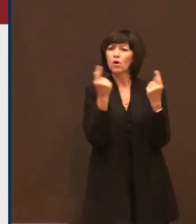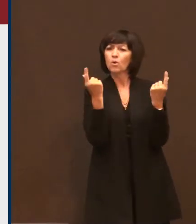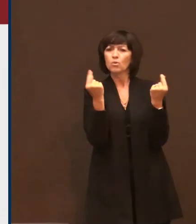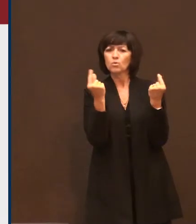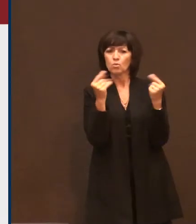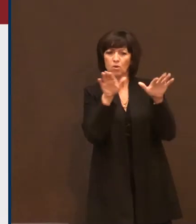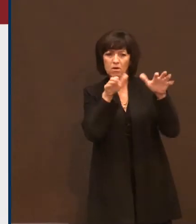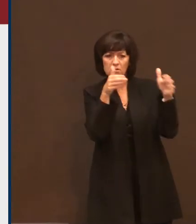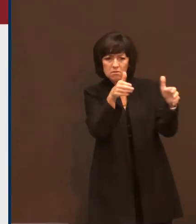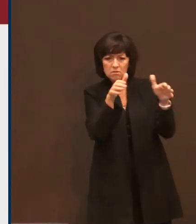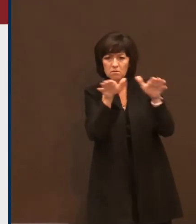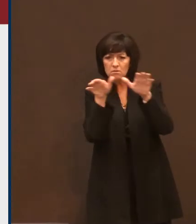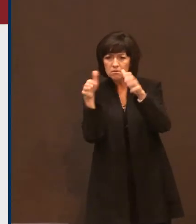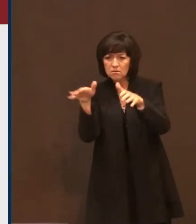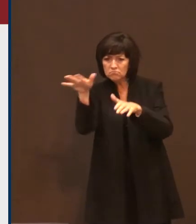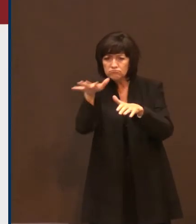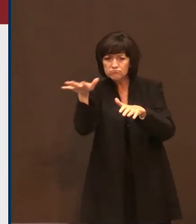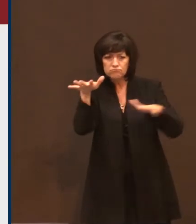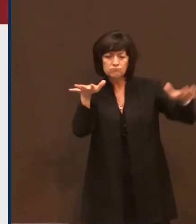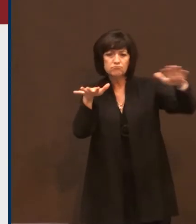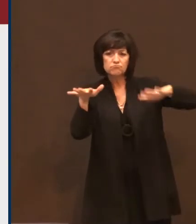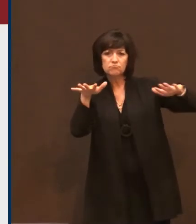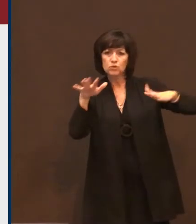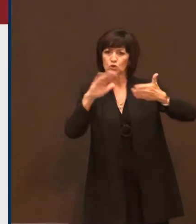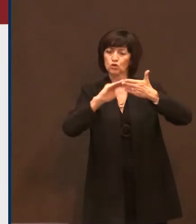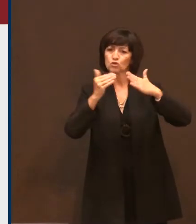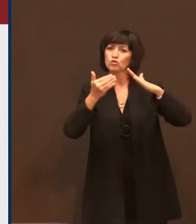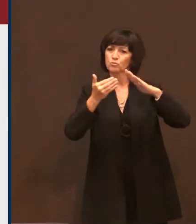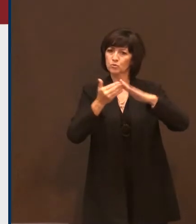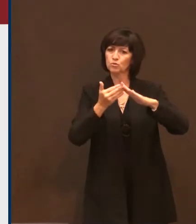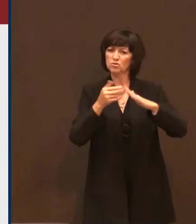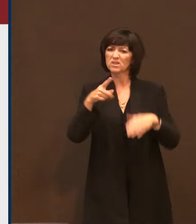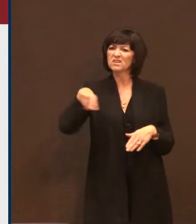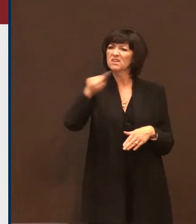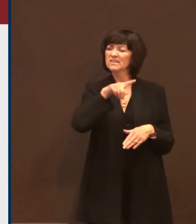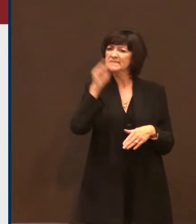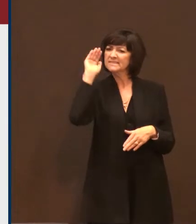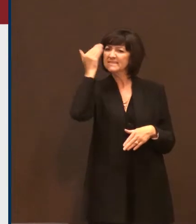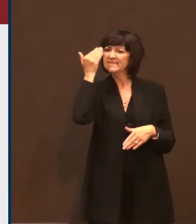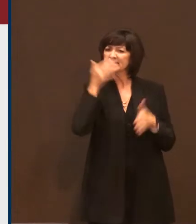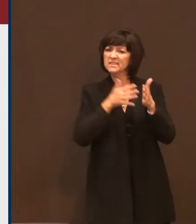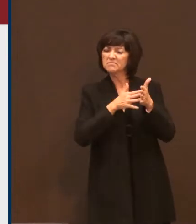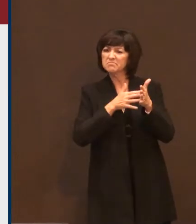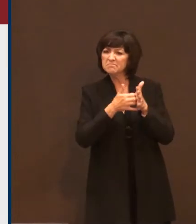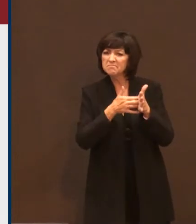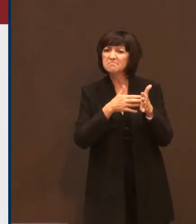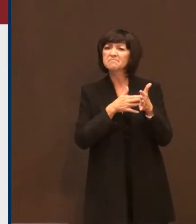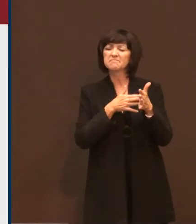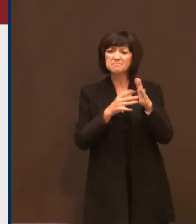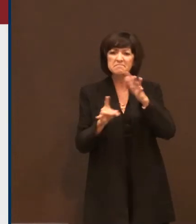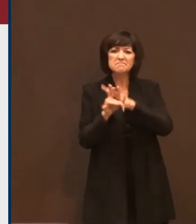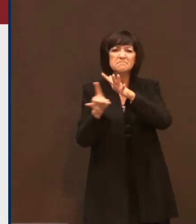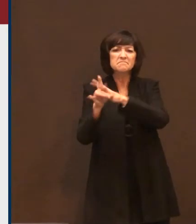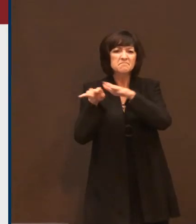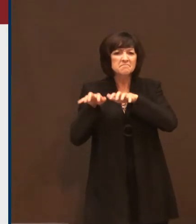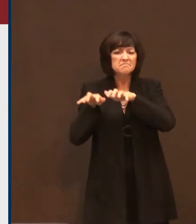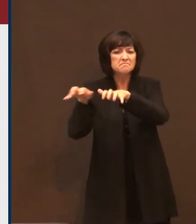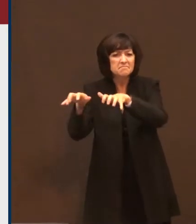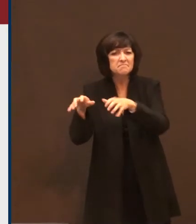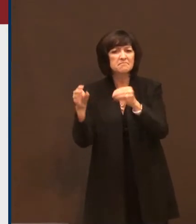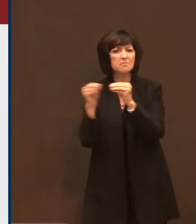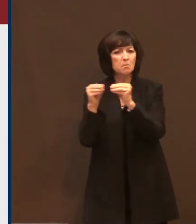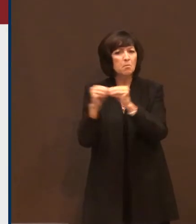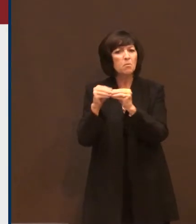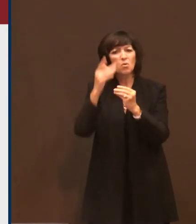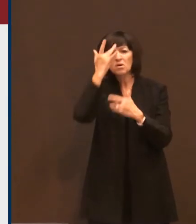is determined more than just from healthcare access, but by where and how